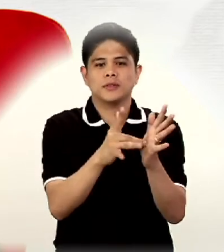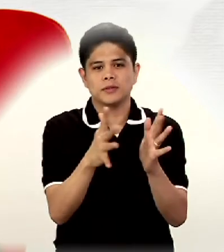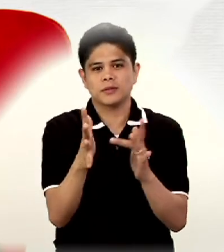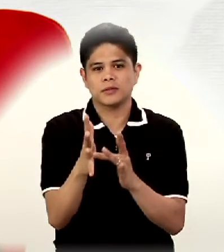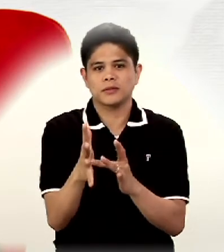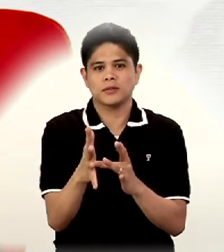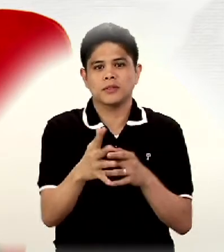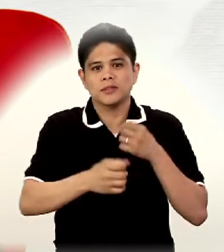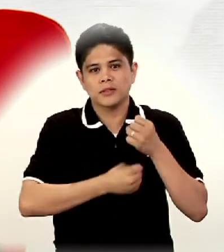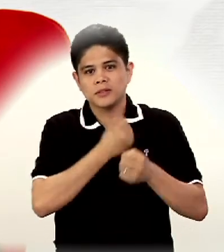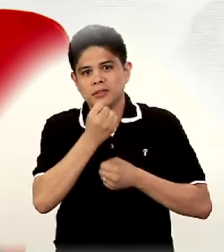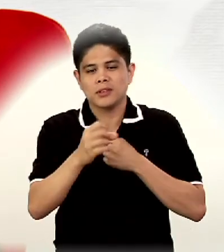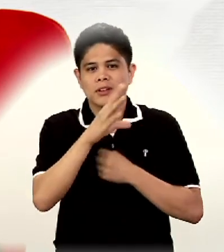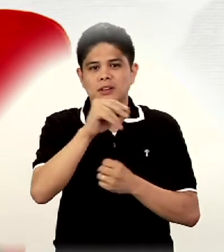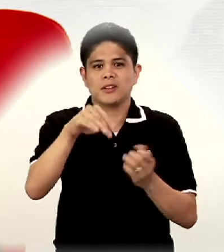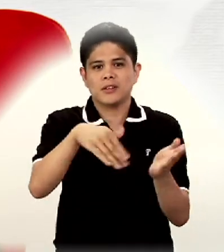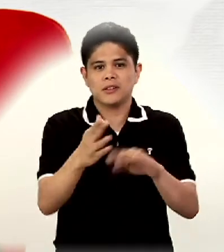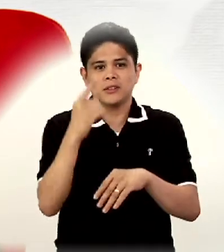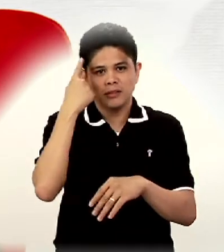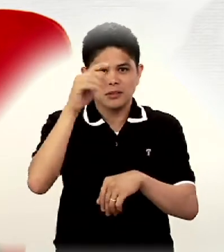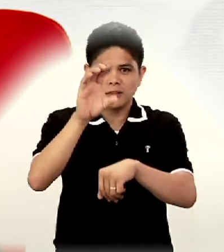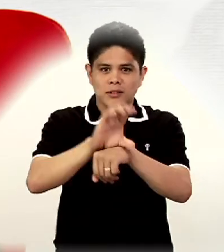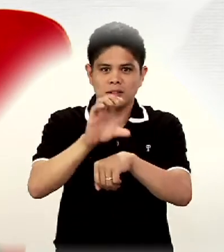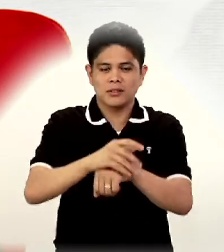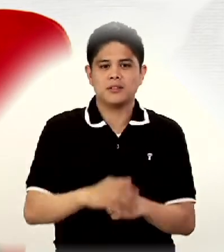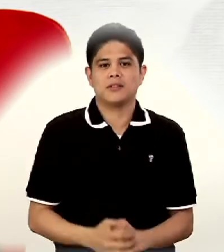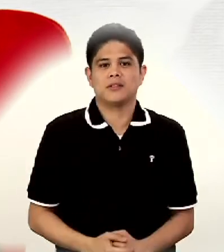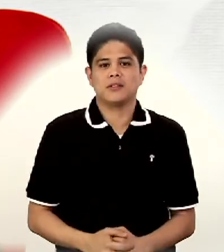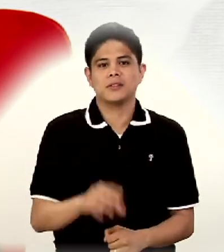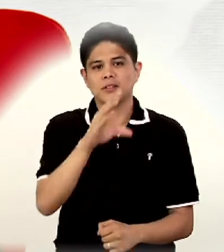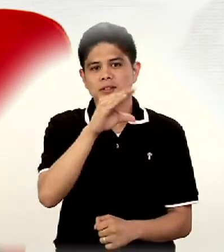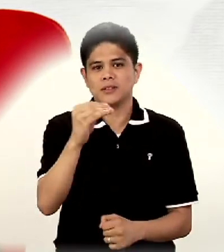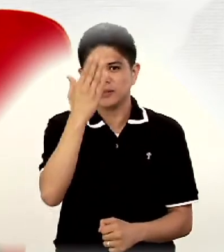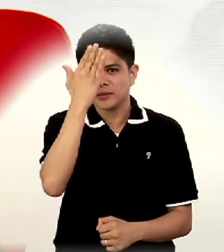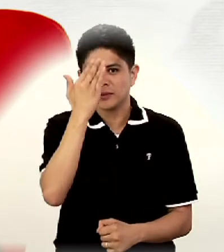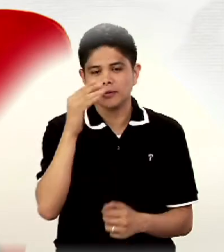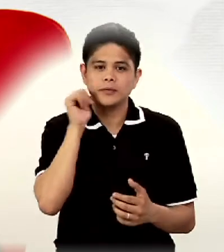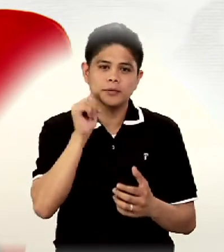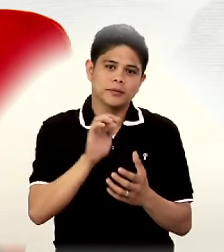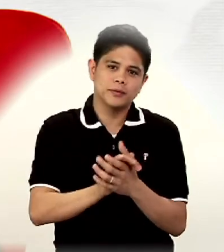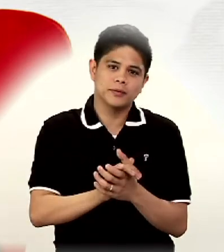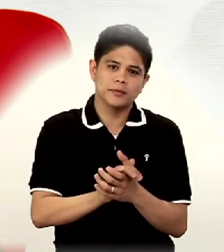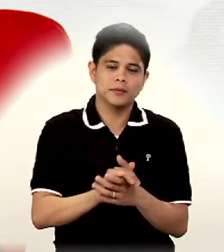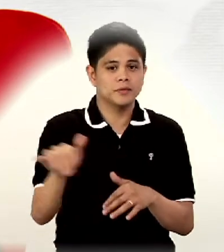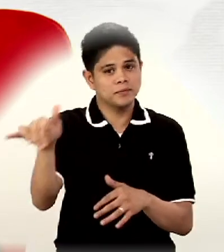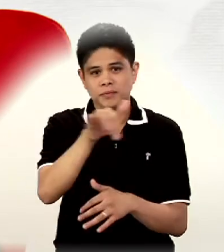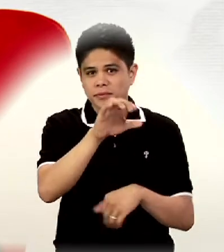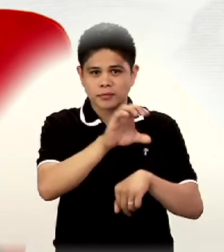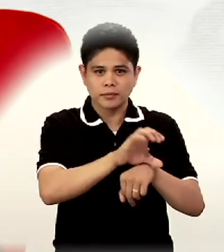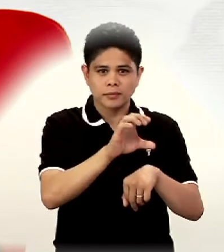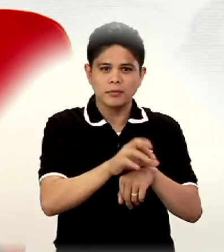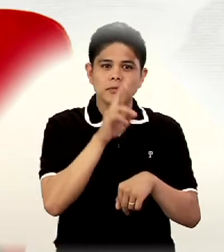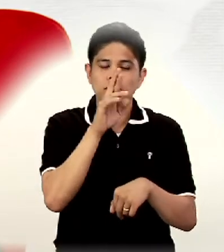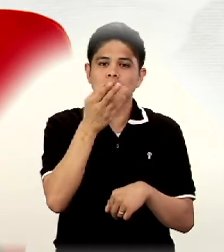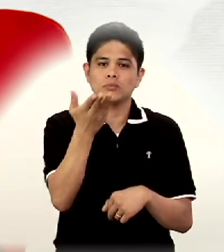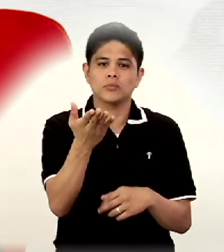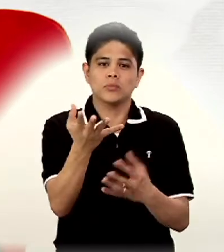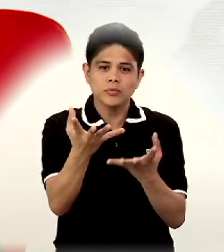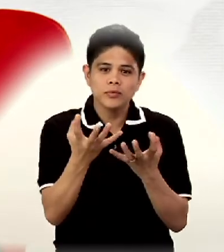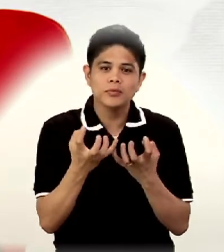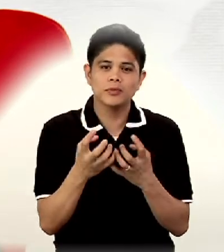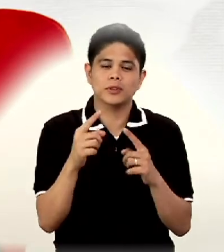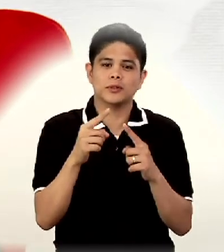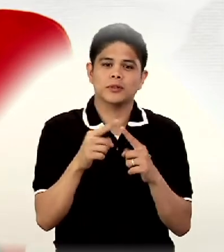suffered and died for the church? And wives, like the church, are you willing